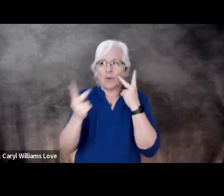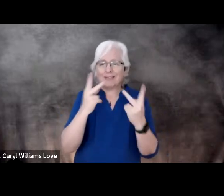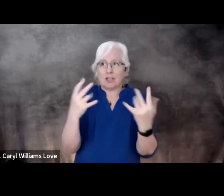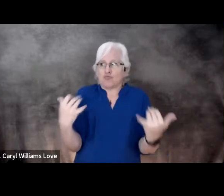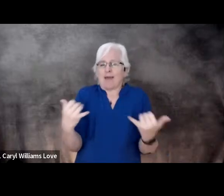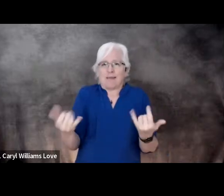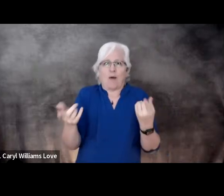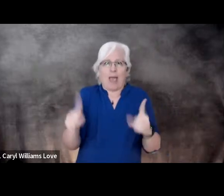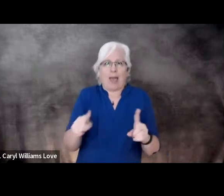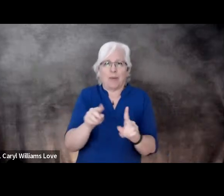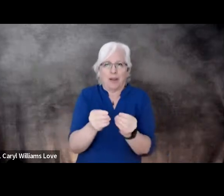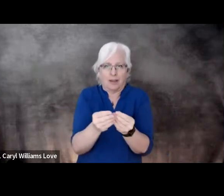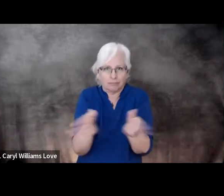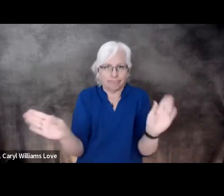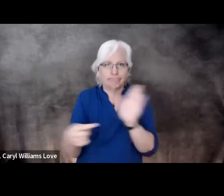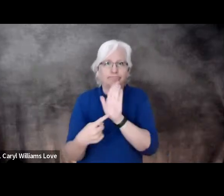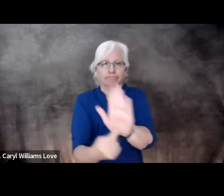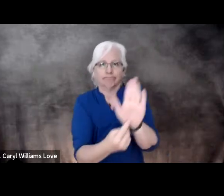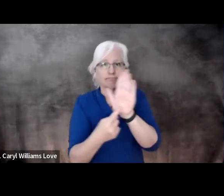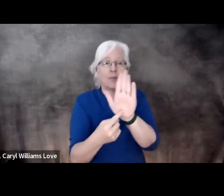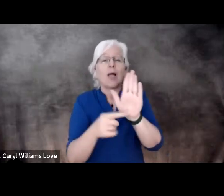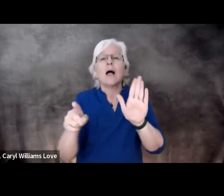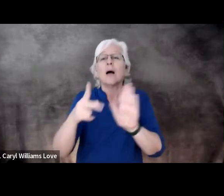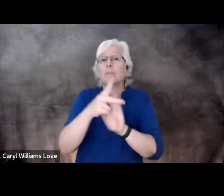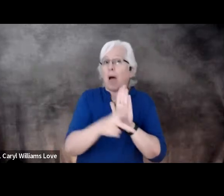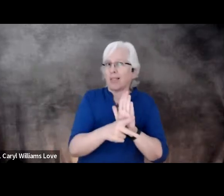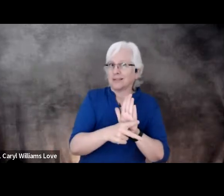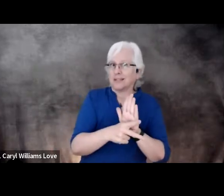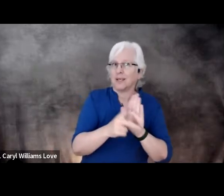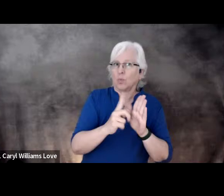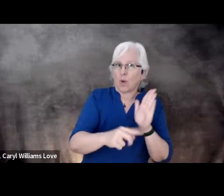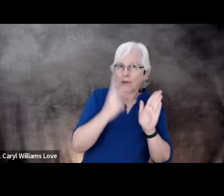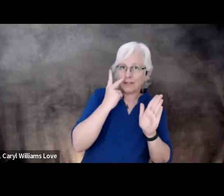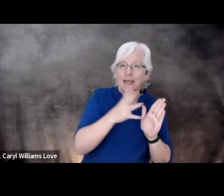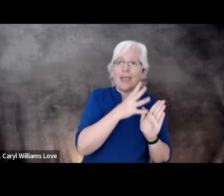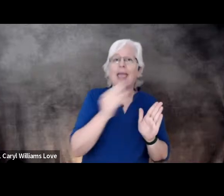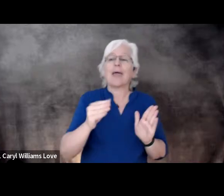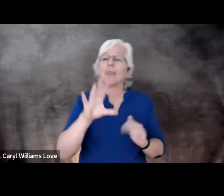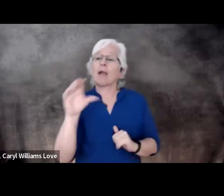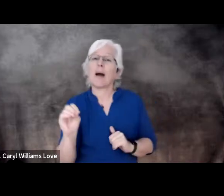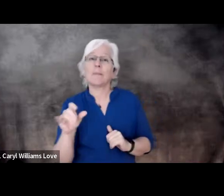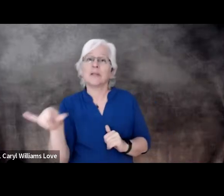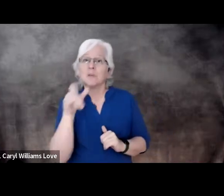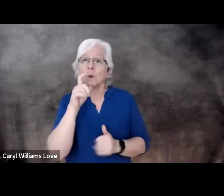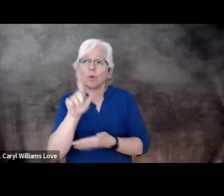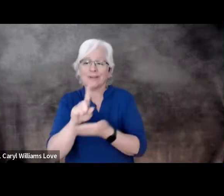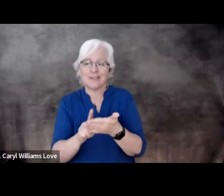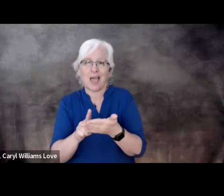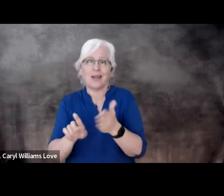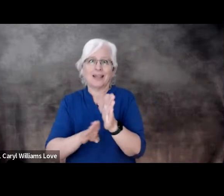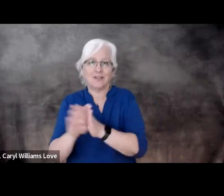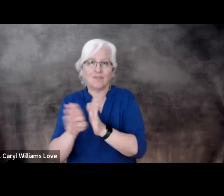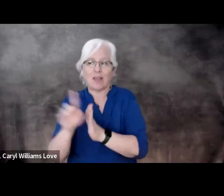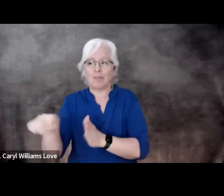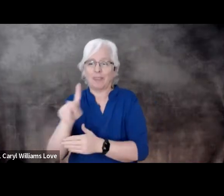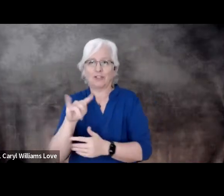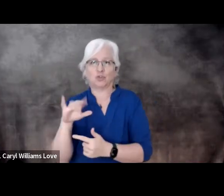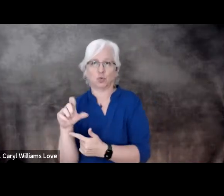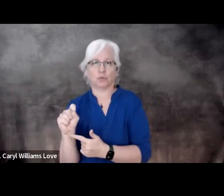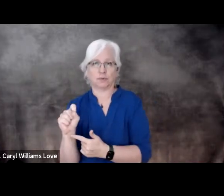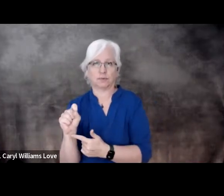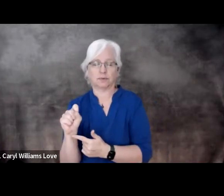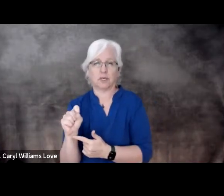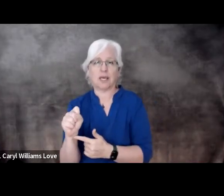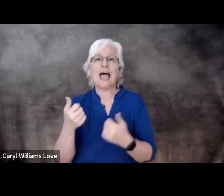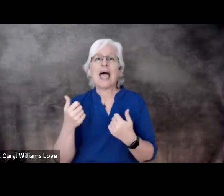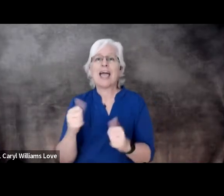now, the policy landscape, and then also the landscape of companies designing and developing these tools and trying to make